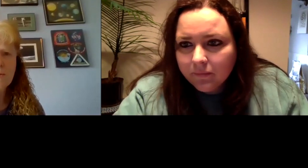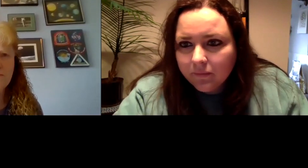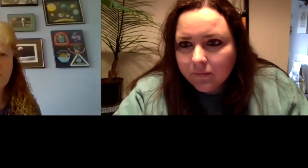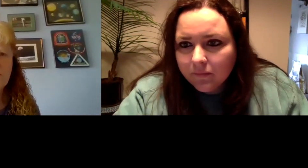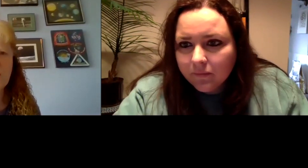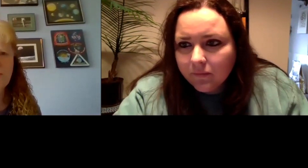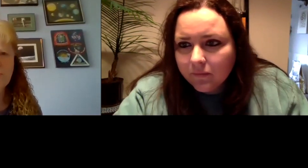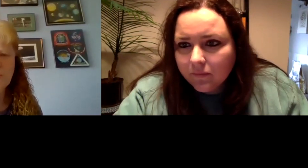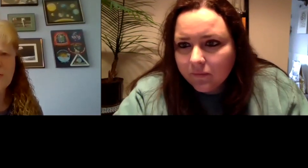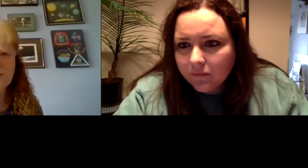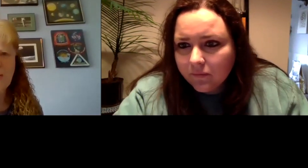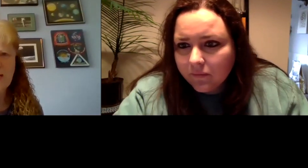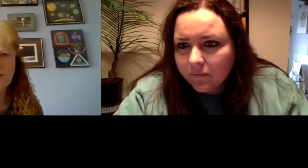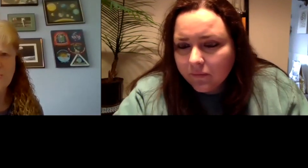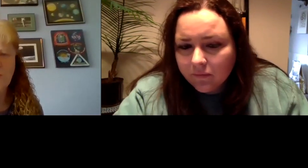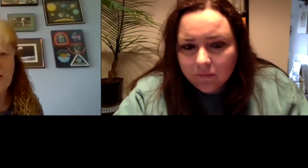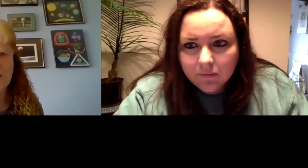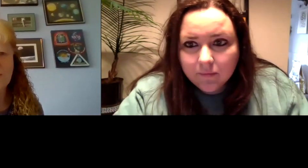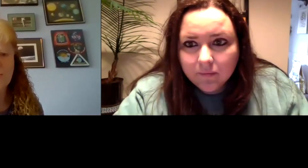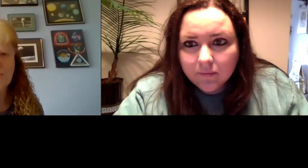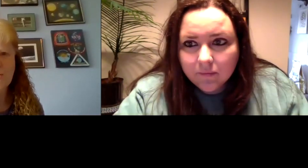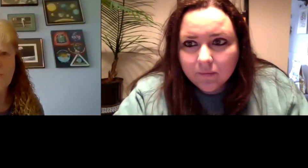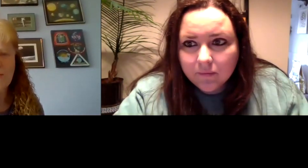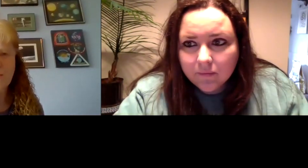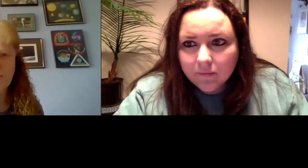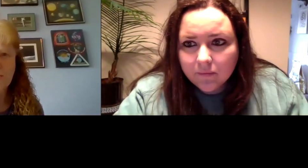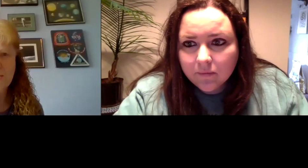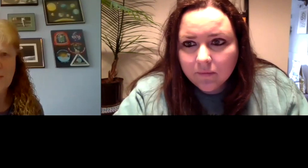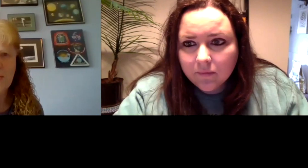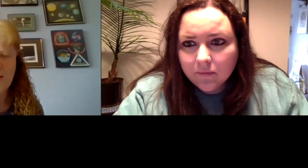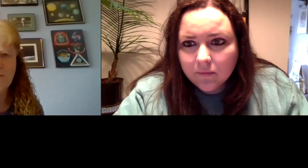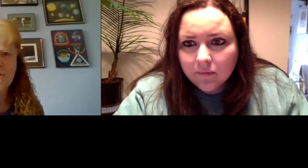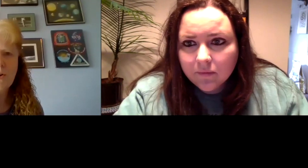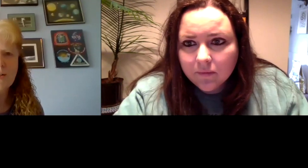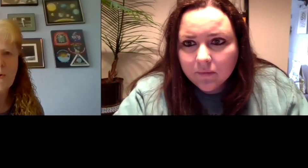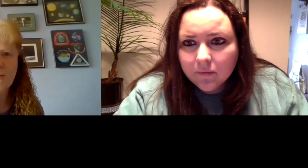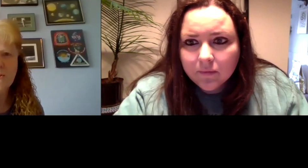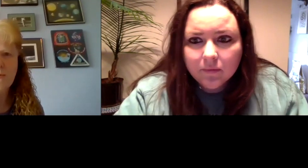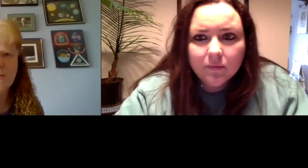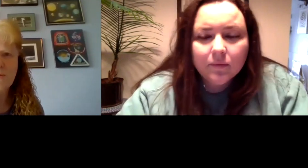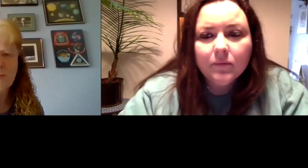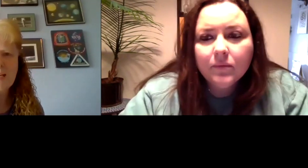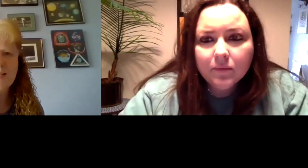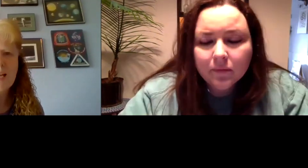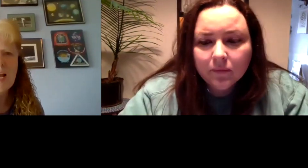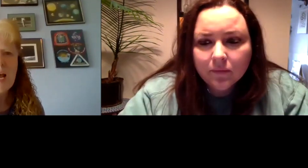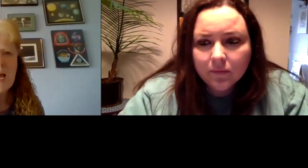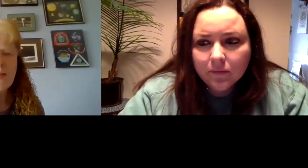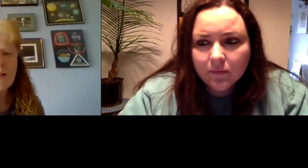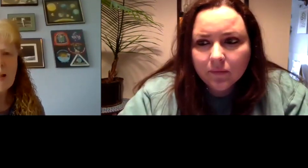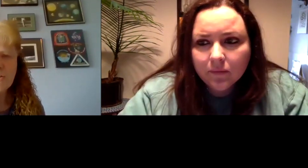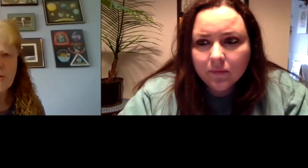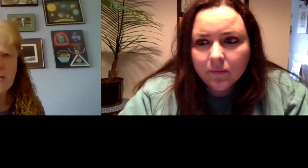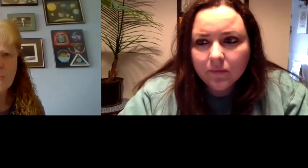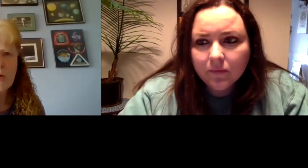books. The first one is about NASA's robotic missions to explore the solar system and beyond, which is called Incredible Stories from Space. And